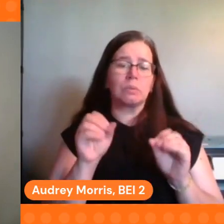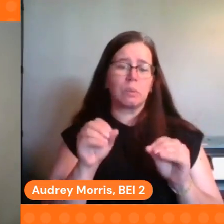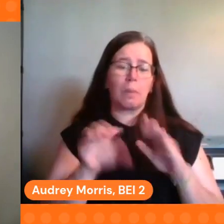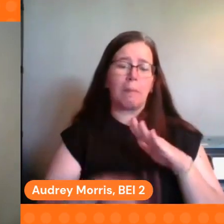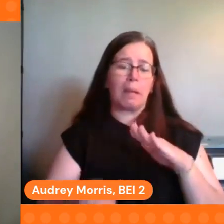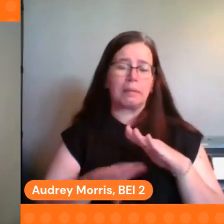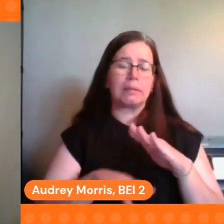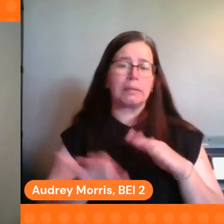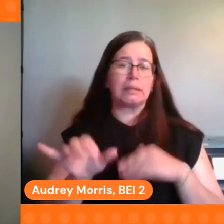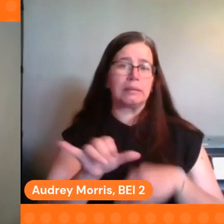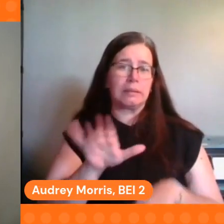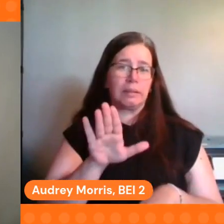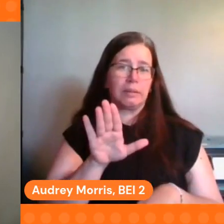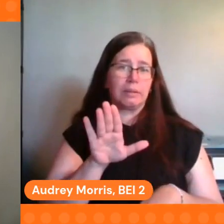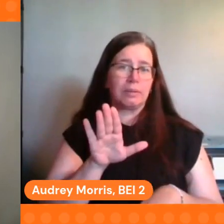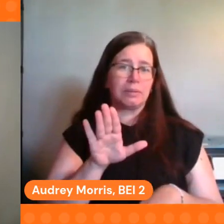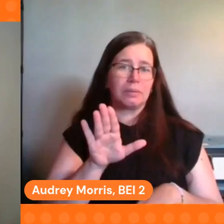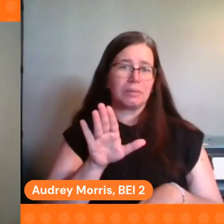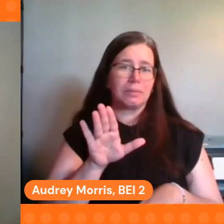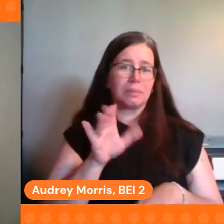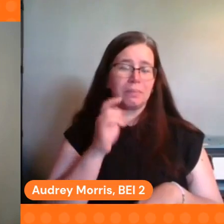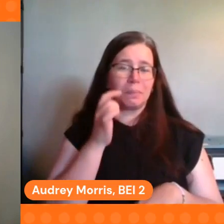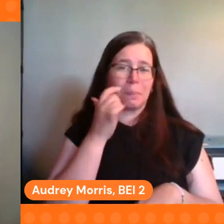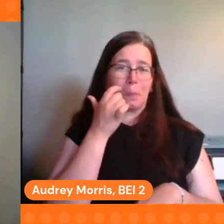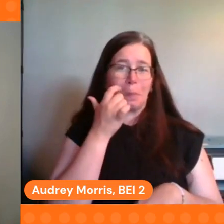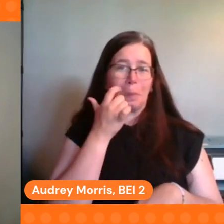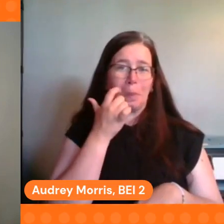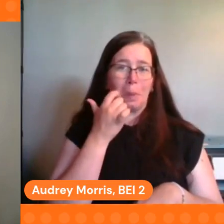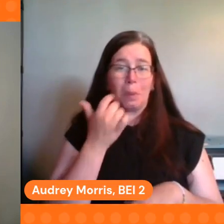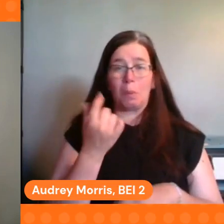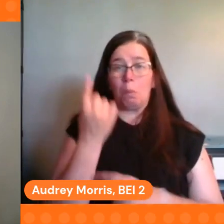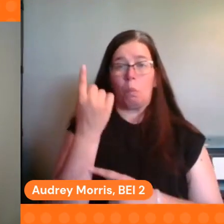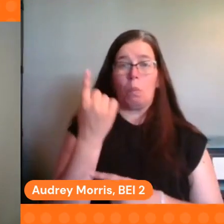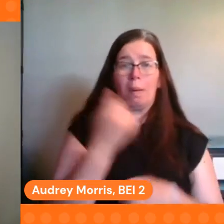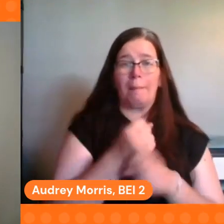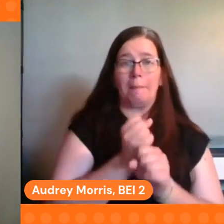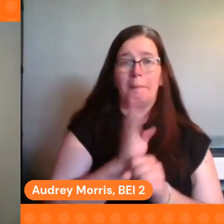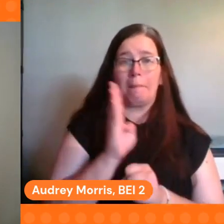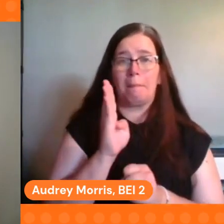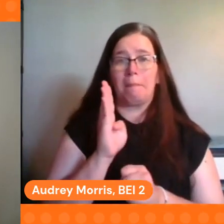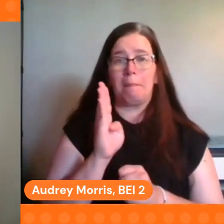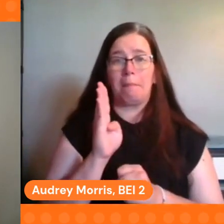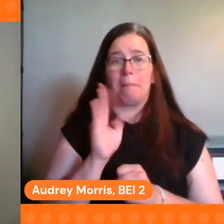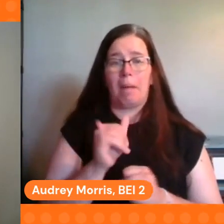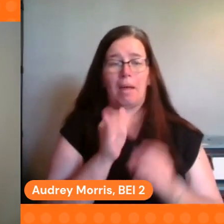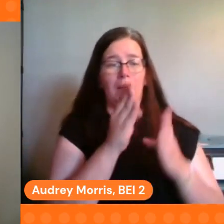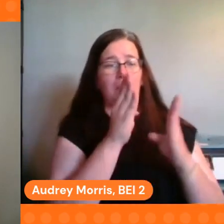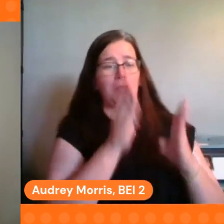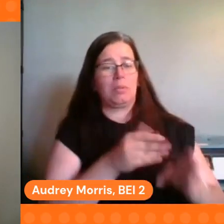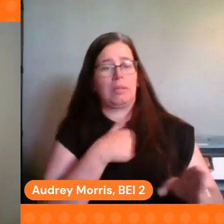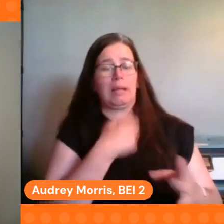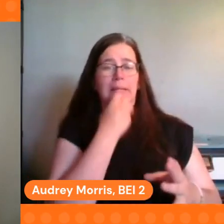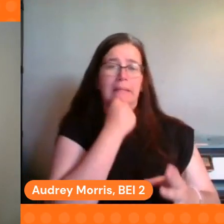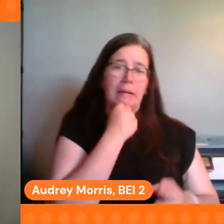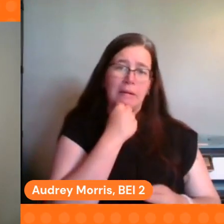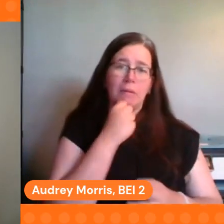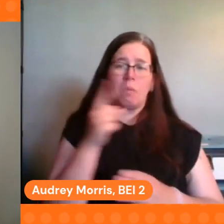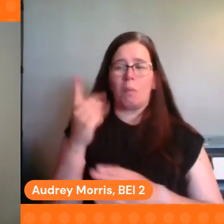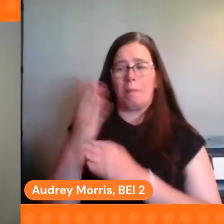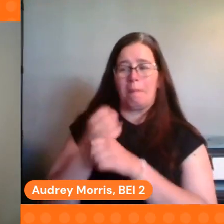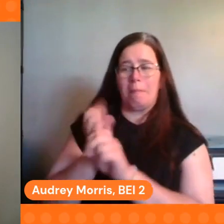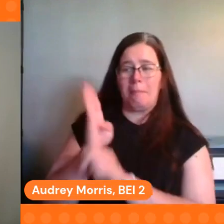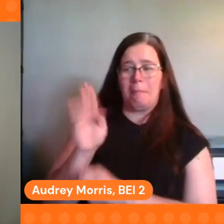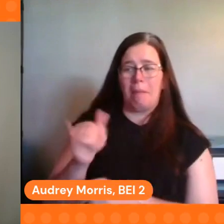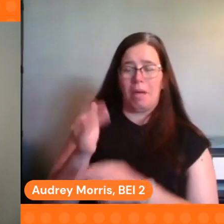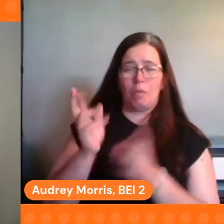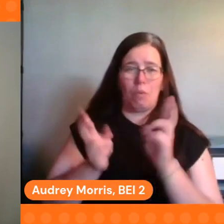son just said, that one is made by a person that I care about, the other one is made by a robot. So